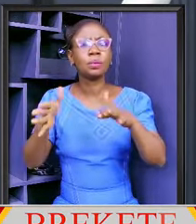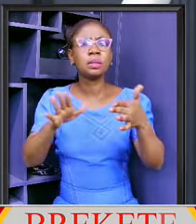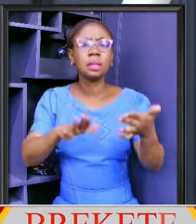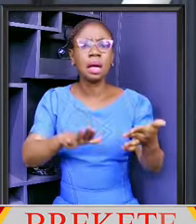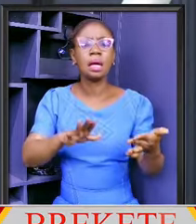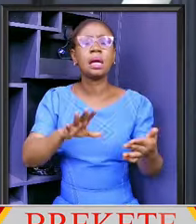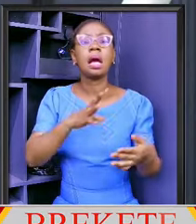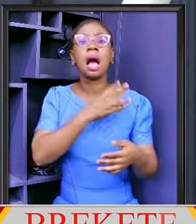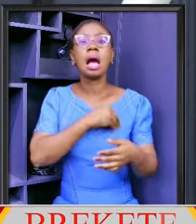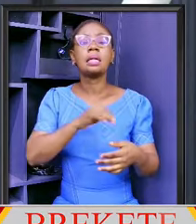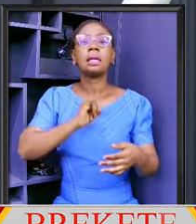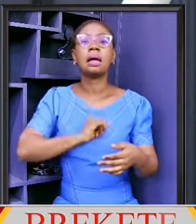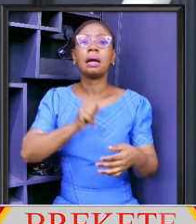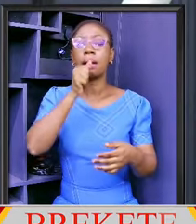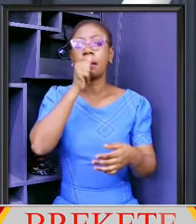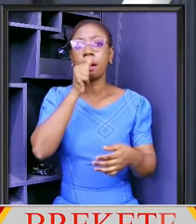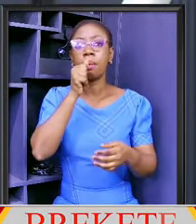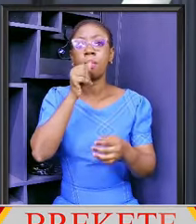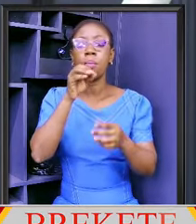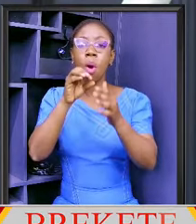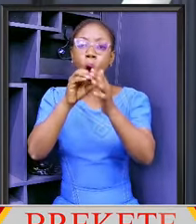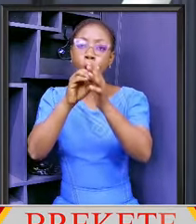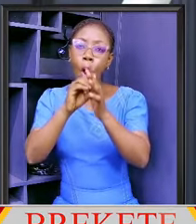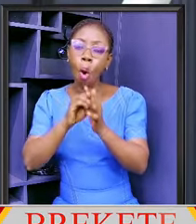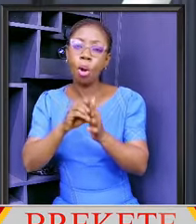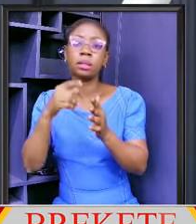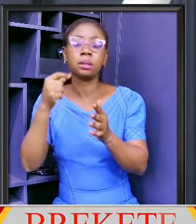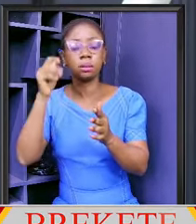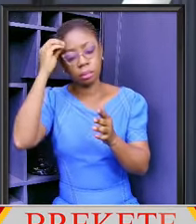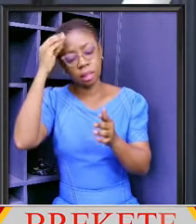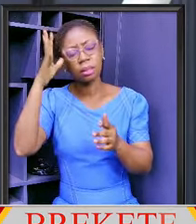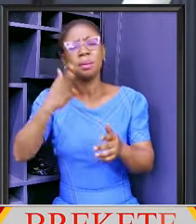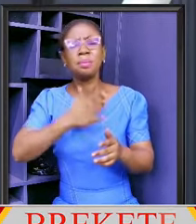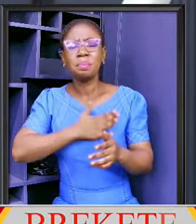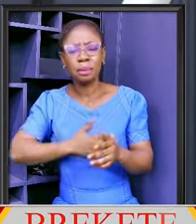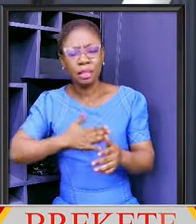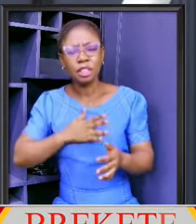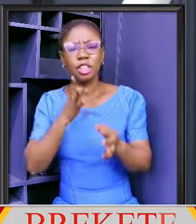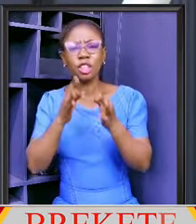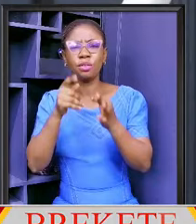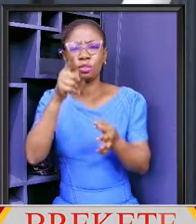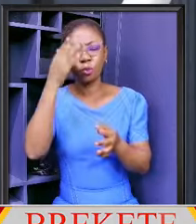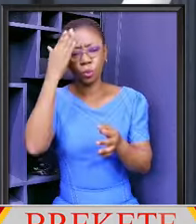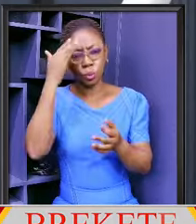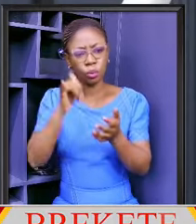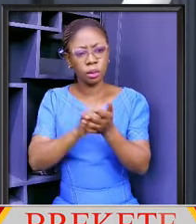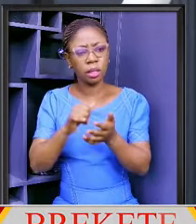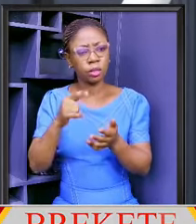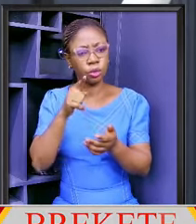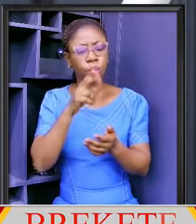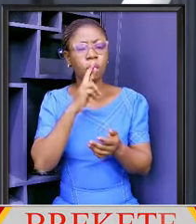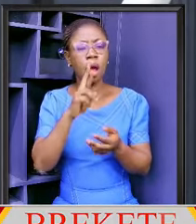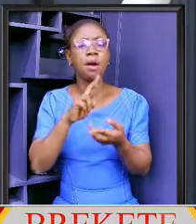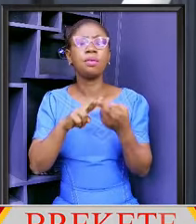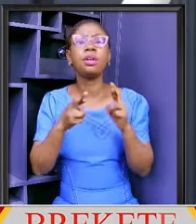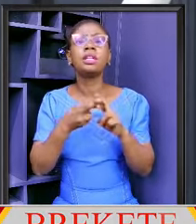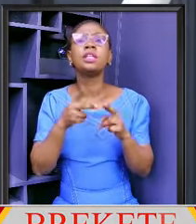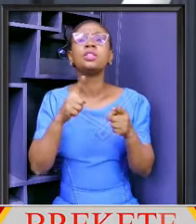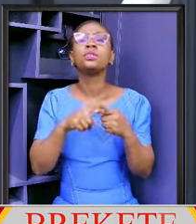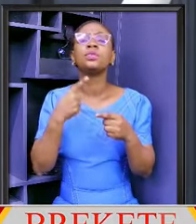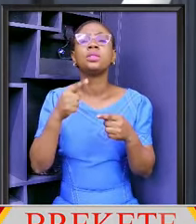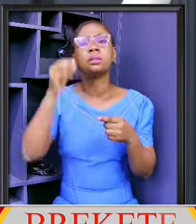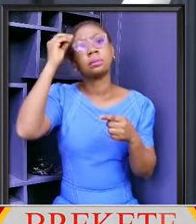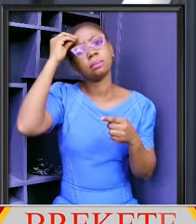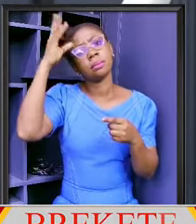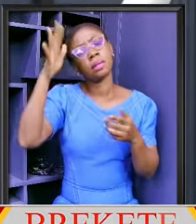I owe him. I beg if you know say you did related to the man where sell this fan with